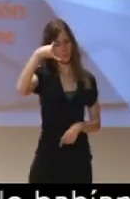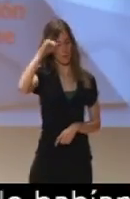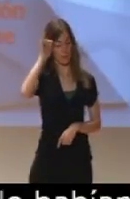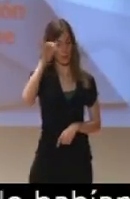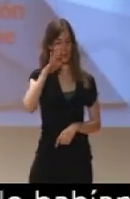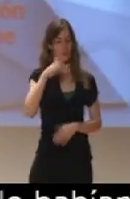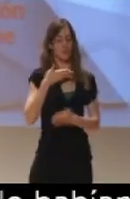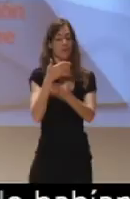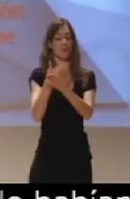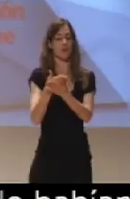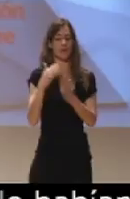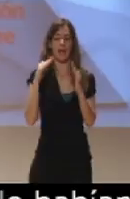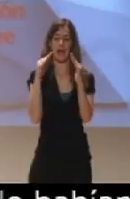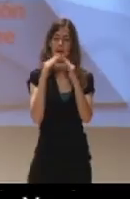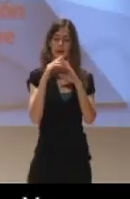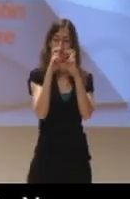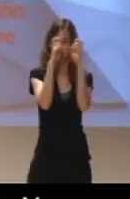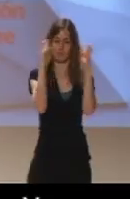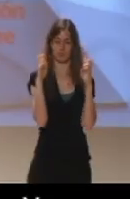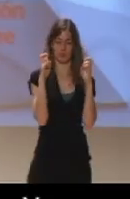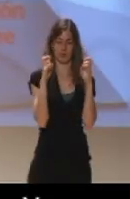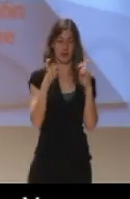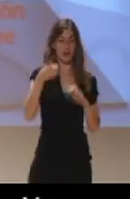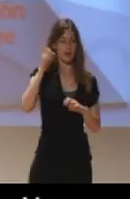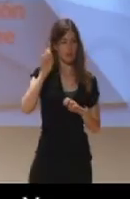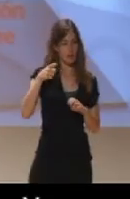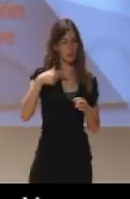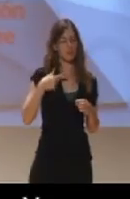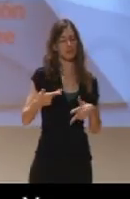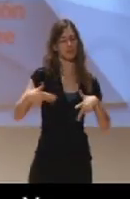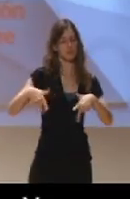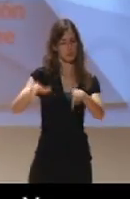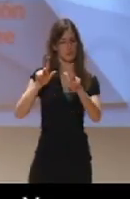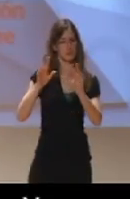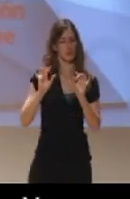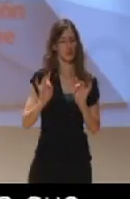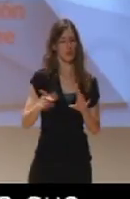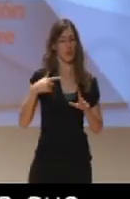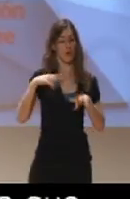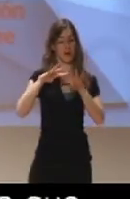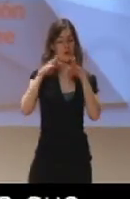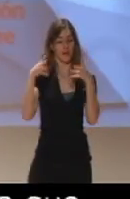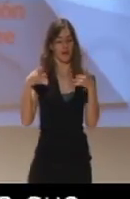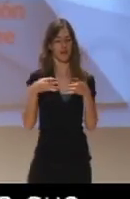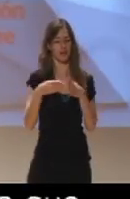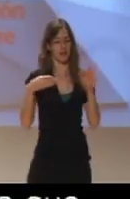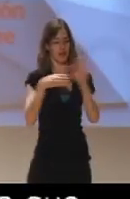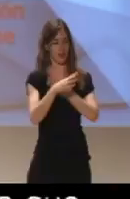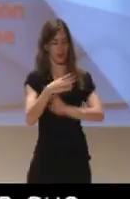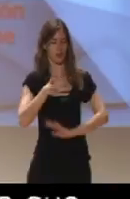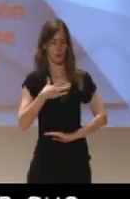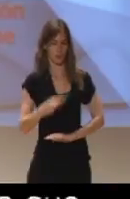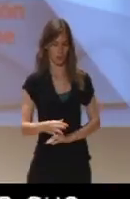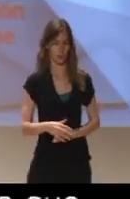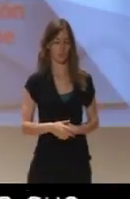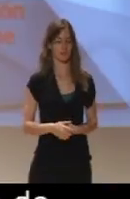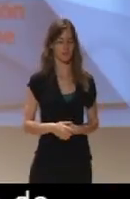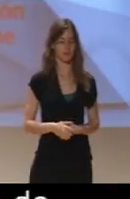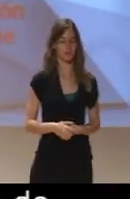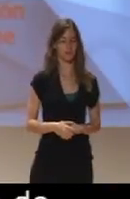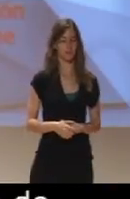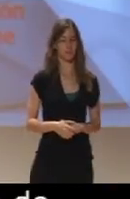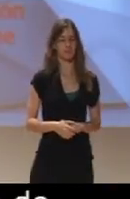been asked not to move too much from home, so we opened the door so that she could have access